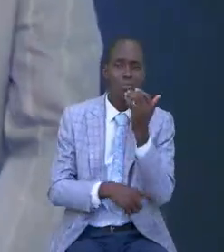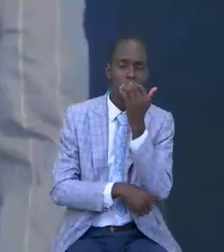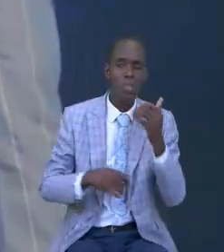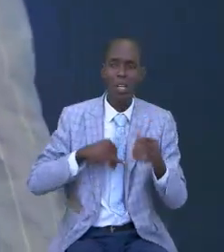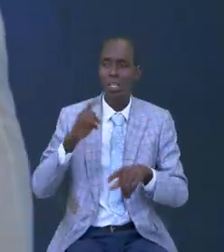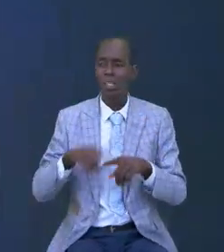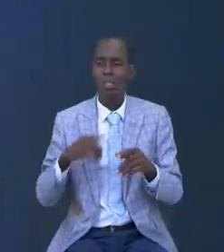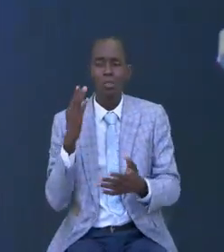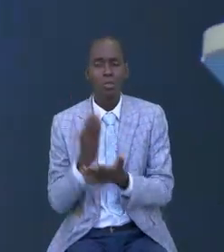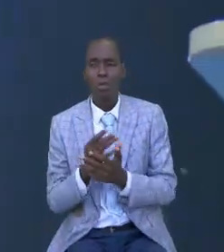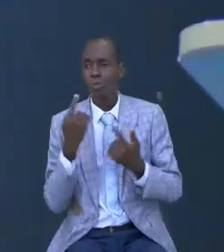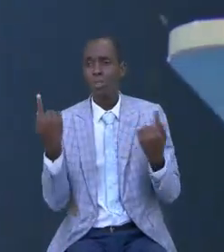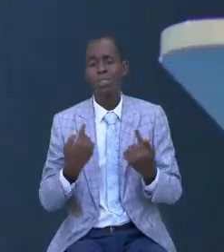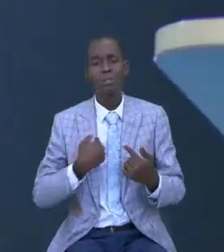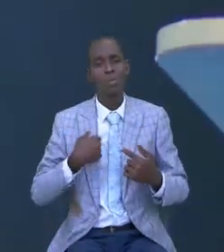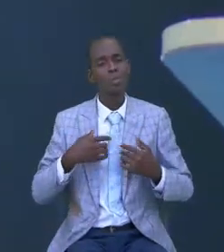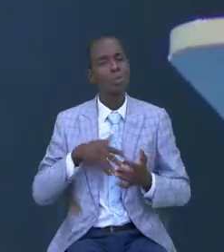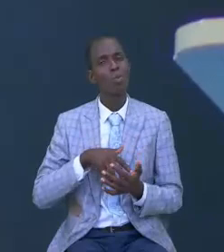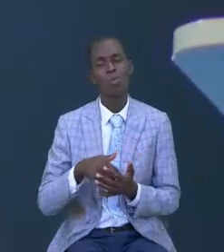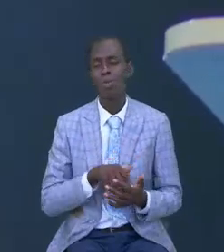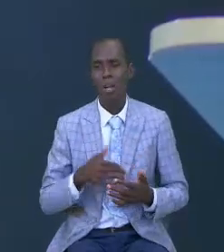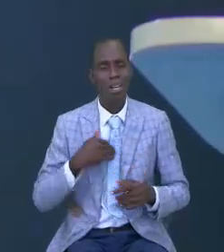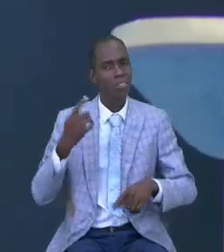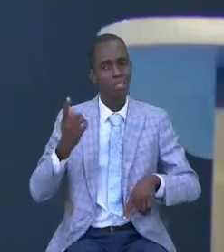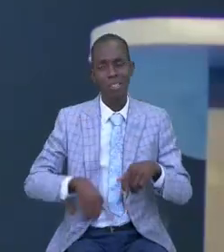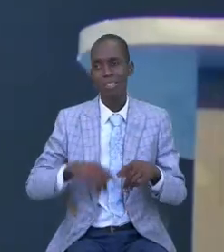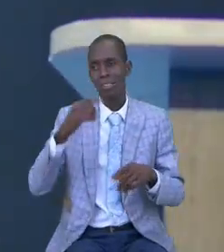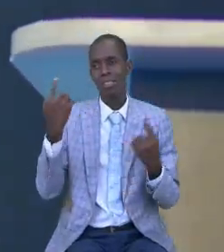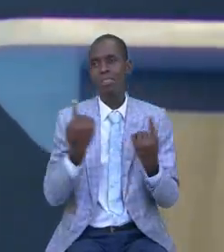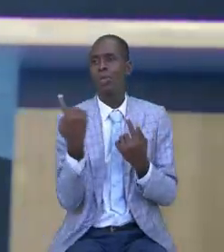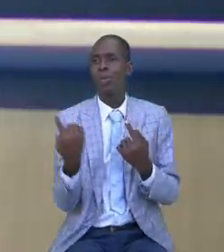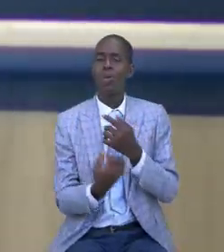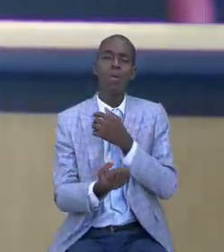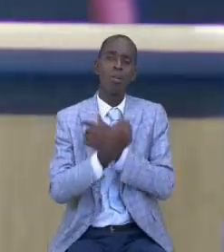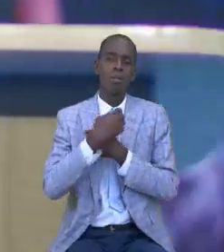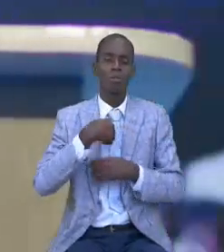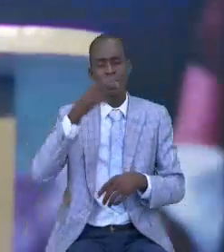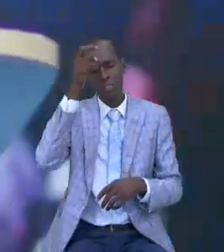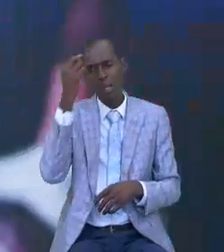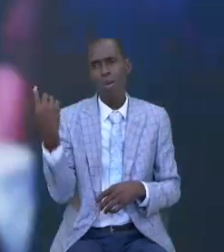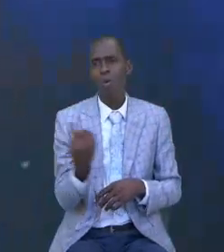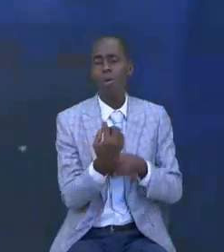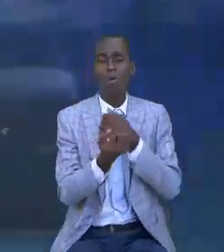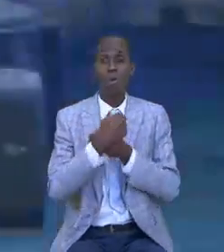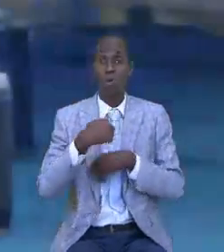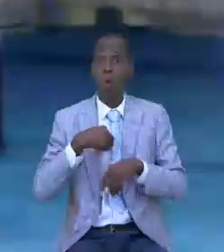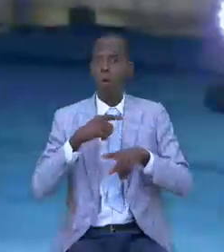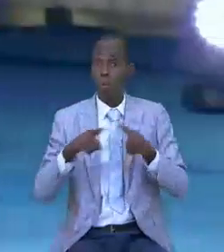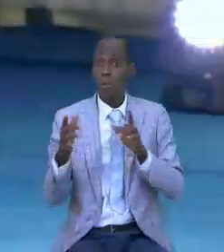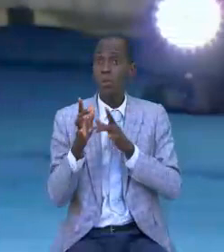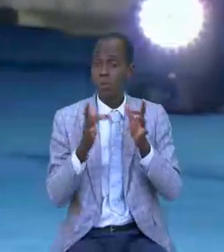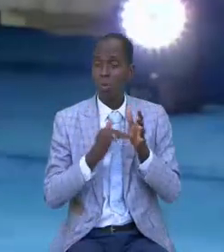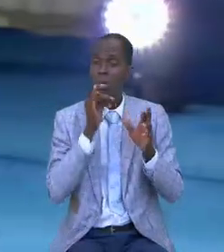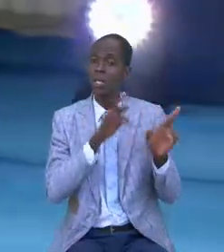is the one that will save you. He's here today as your savior. Wherever you are, raise up your hand and say, "Lord, I want